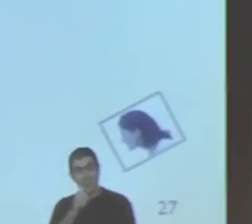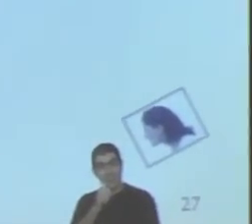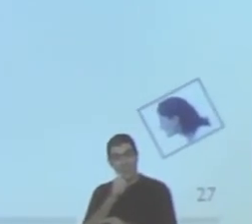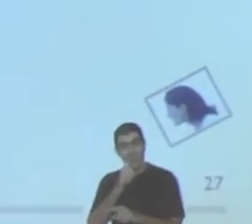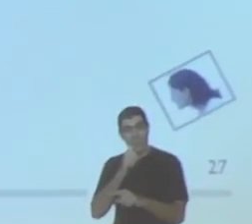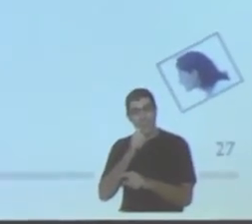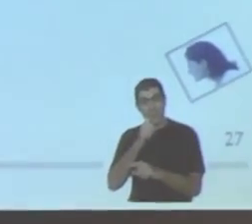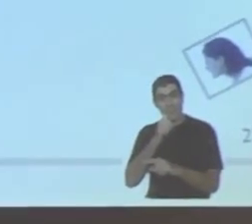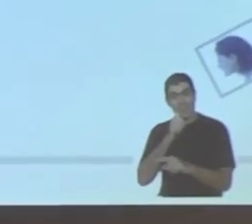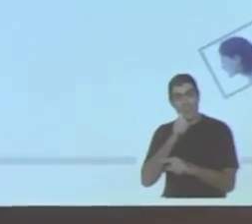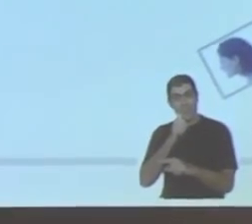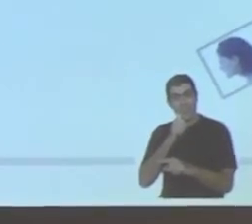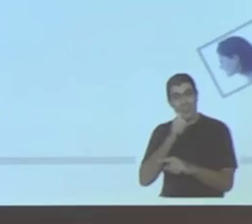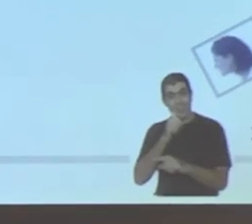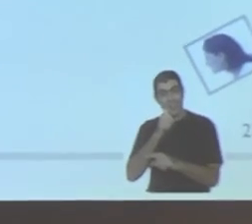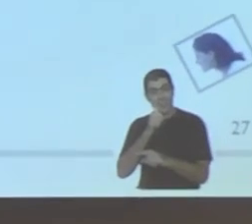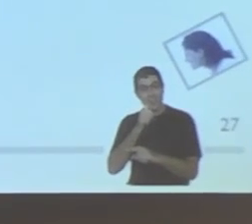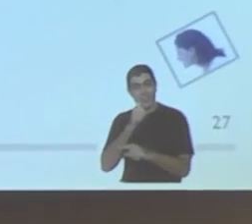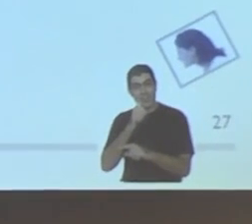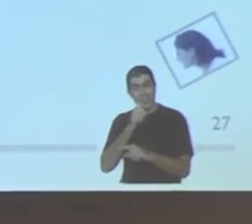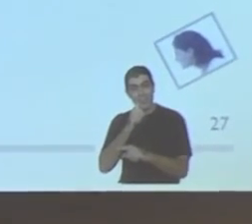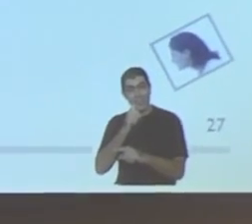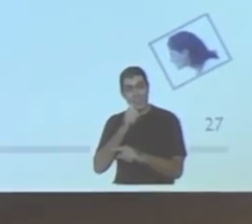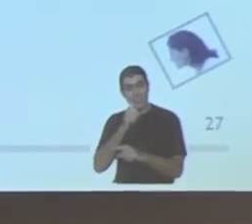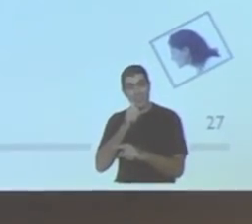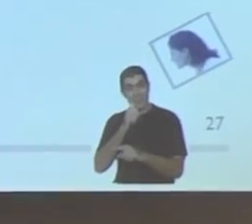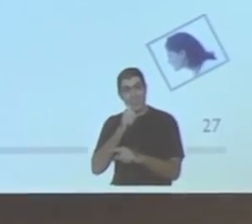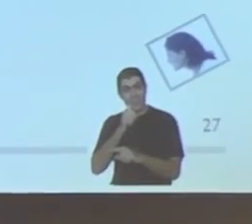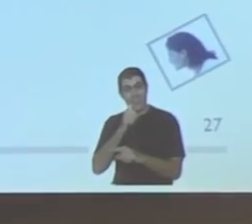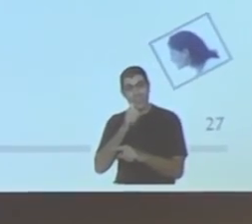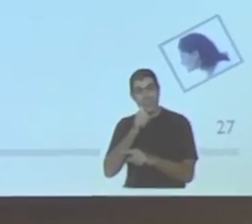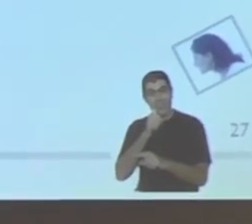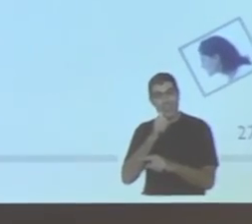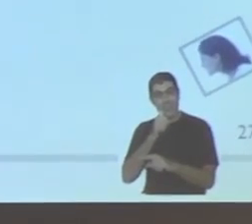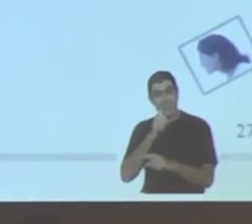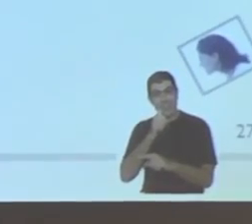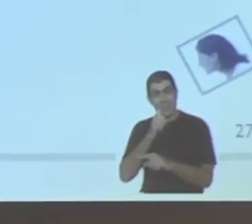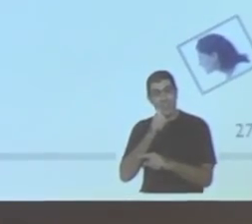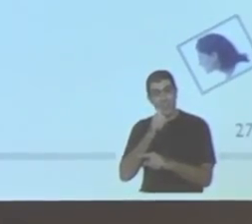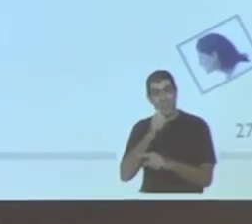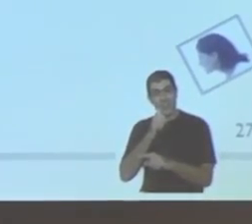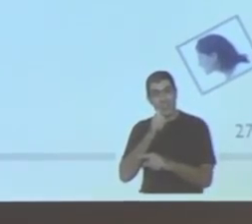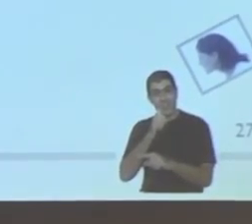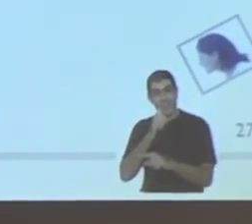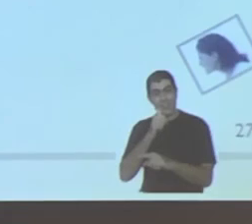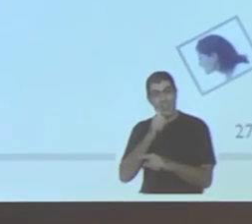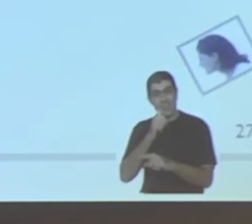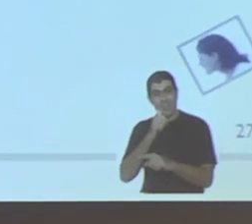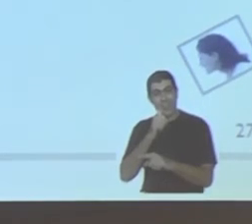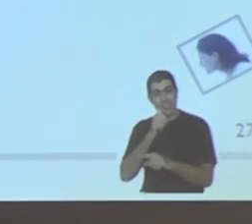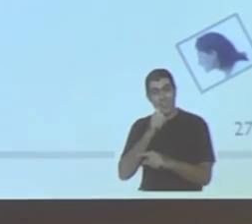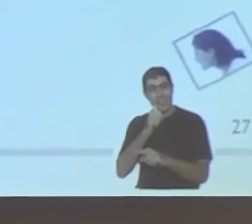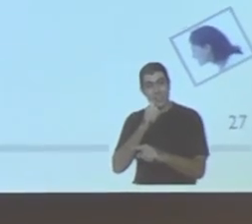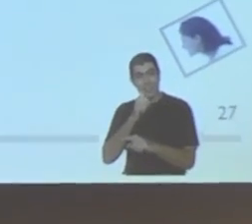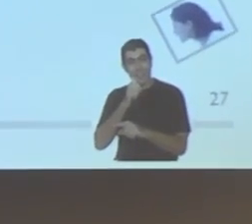Okay. So we talk about, Chomsky famously, uh, has called, um, language, uh, a